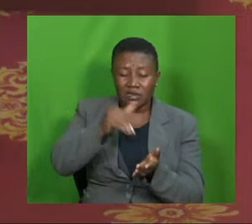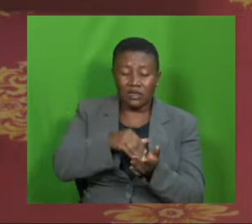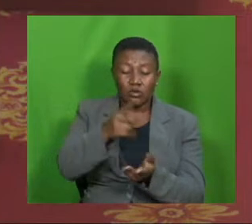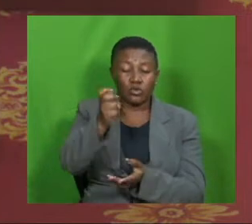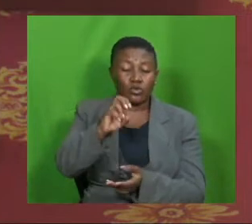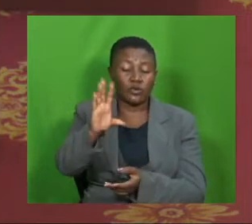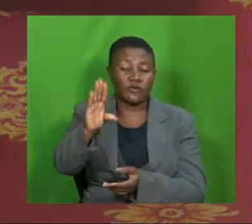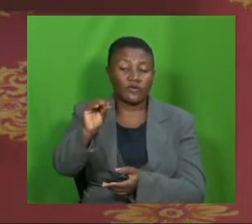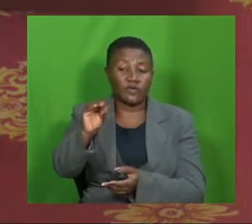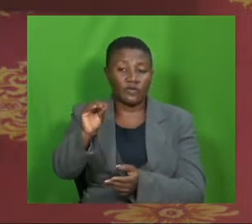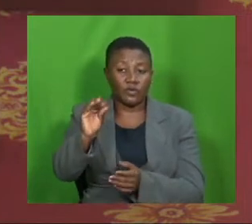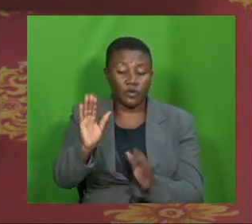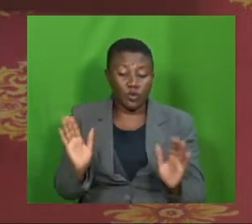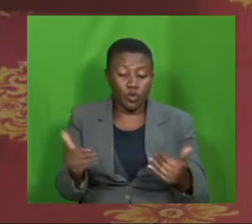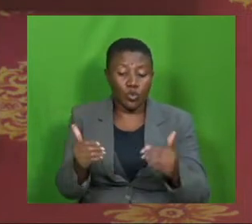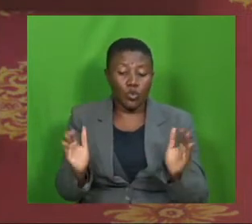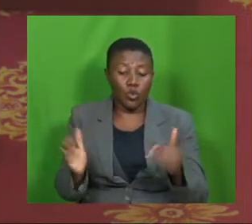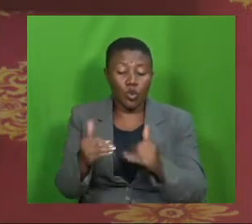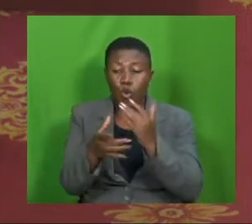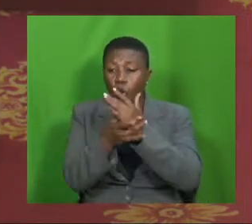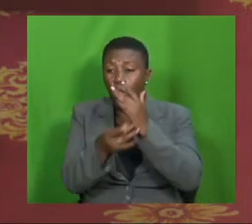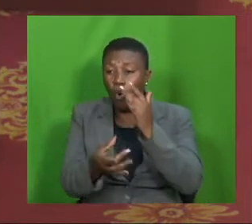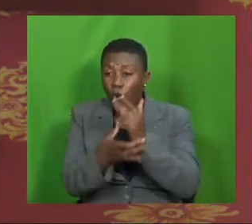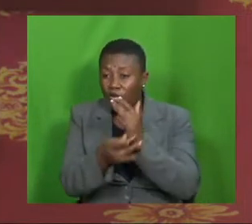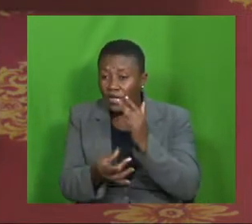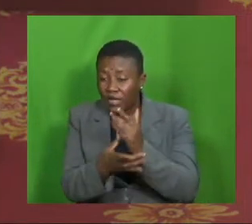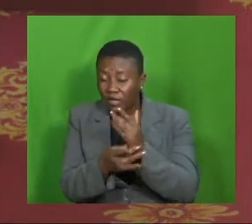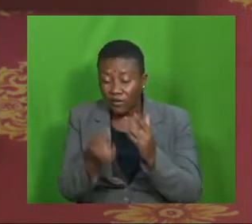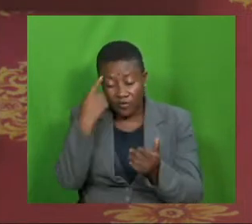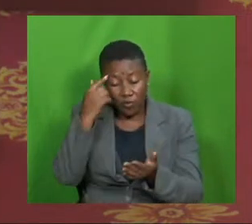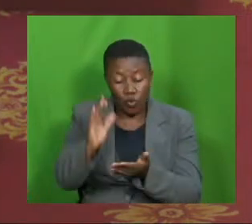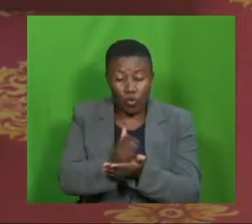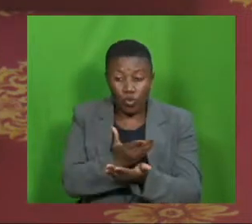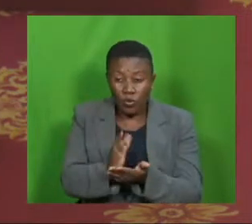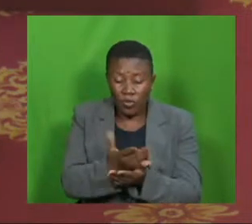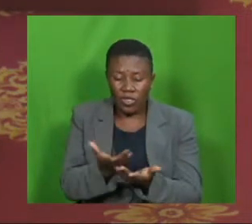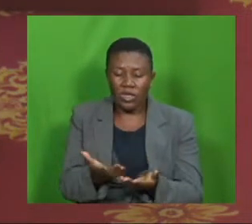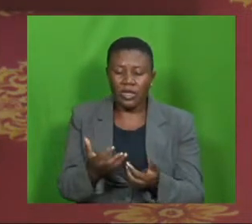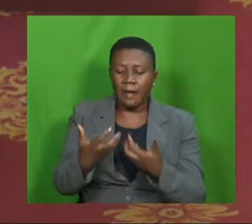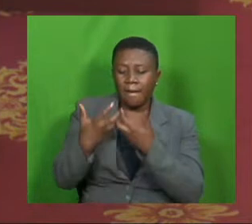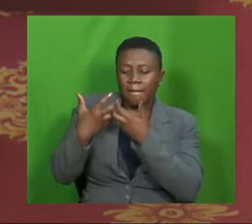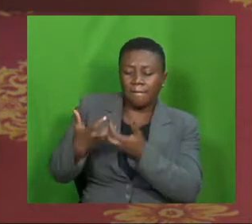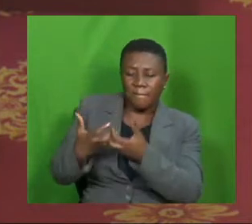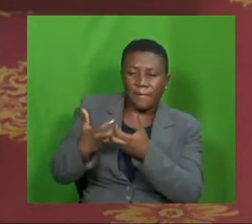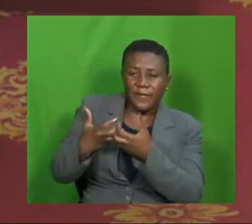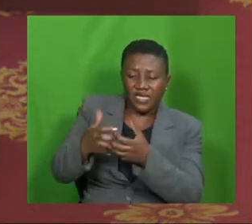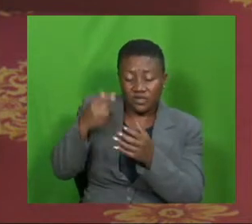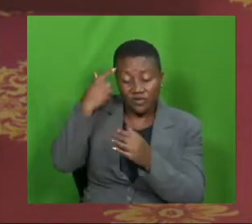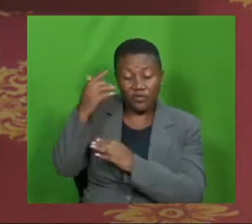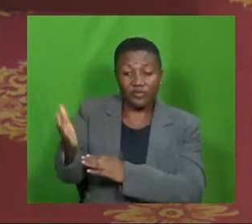6,250 cartons of cooking oil, outboard motors